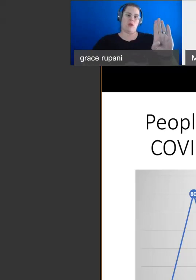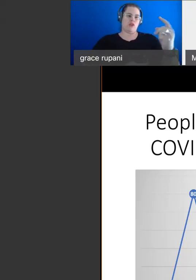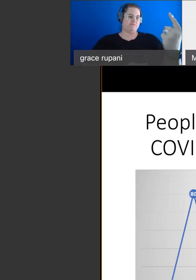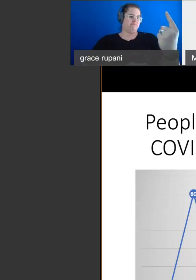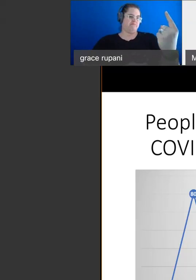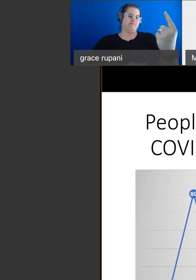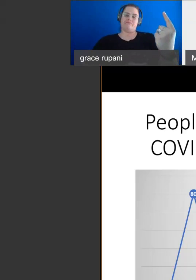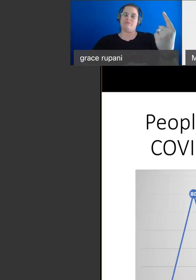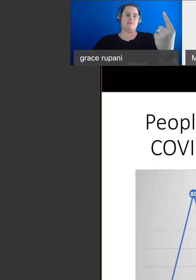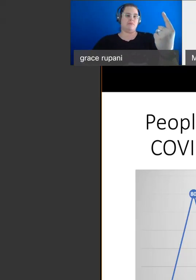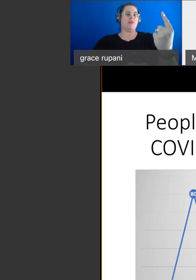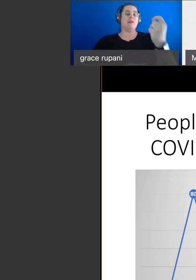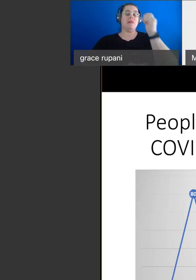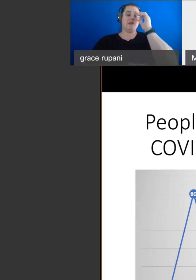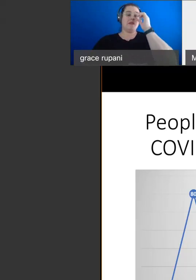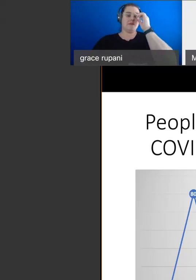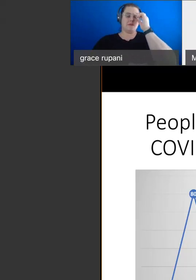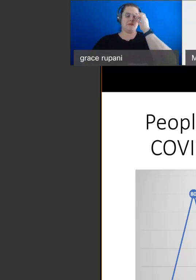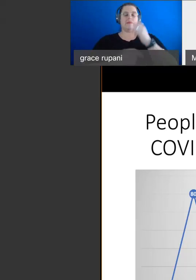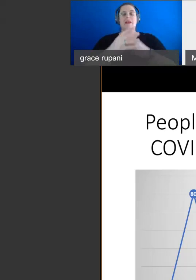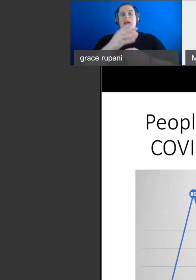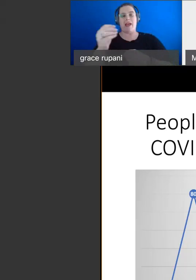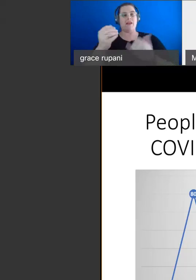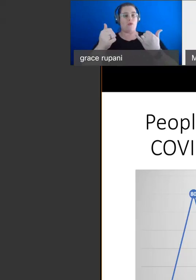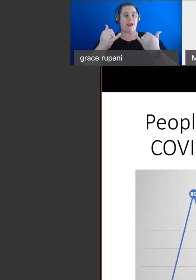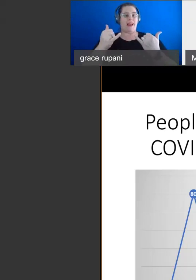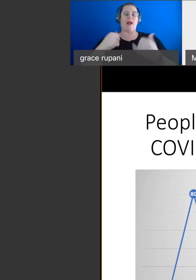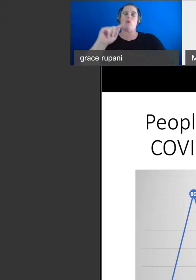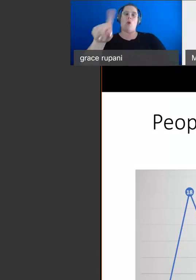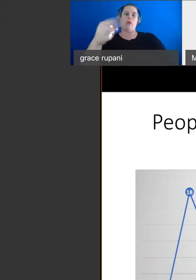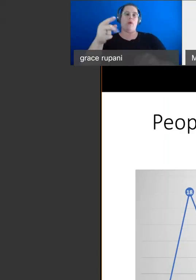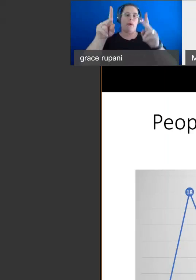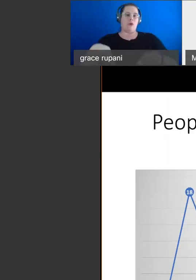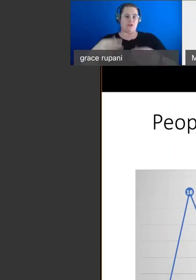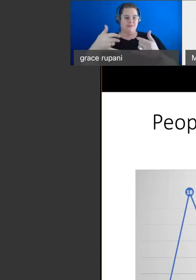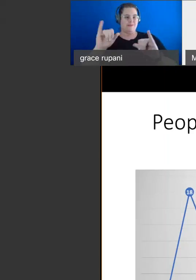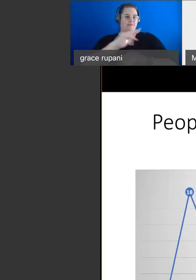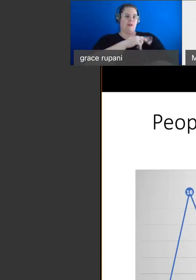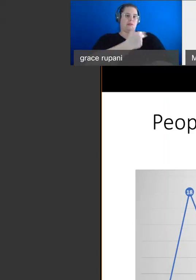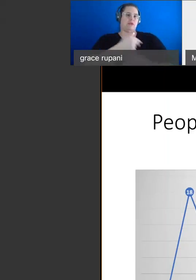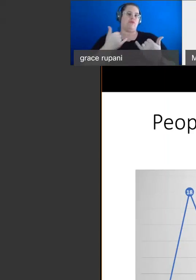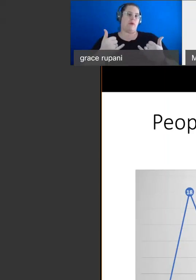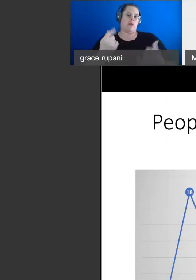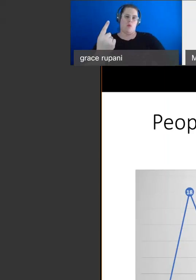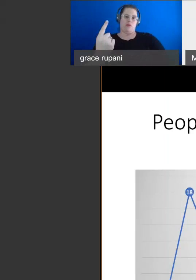there is only 1 person who is in the hospital at this time.